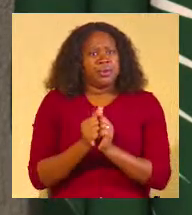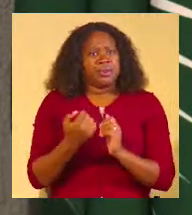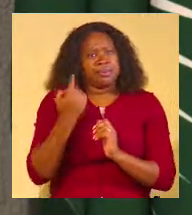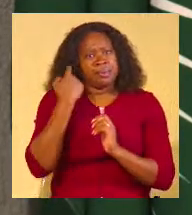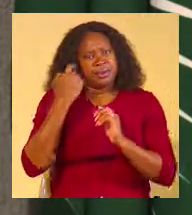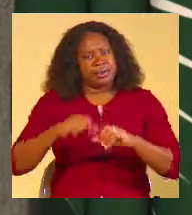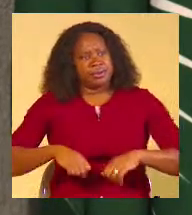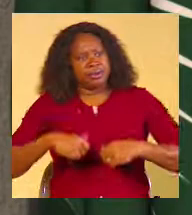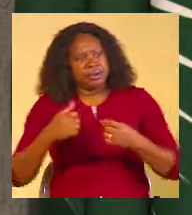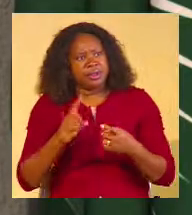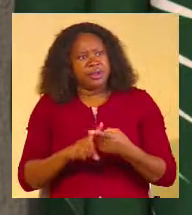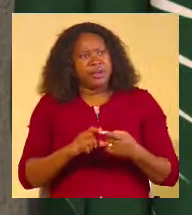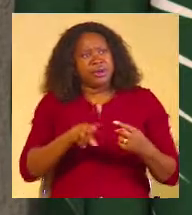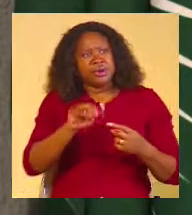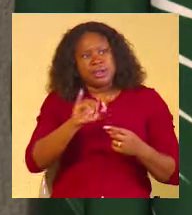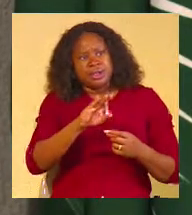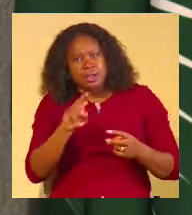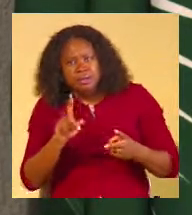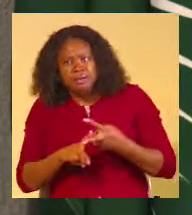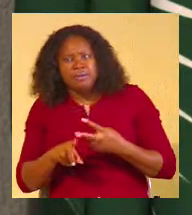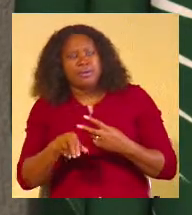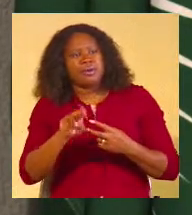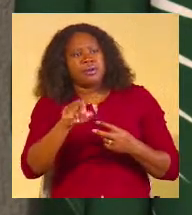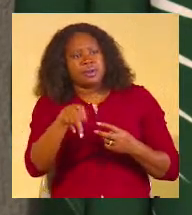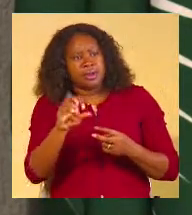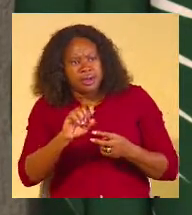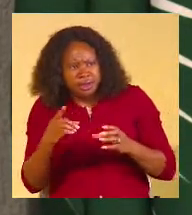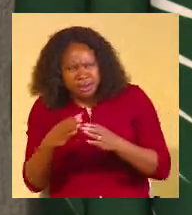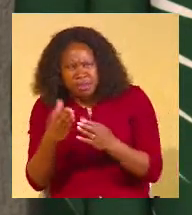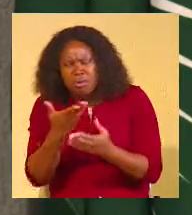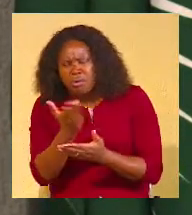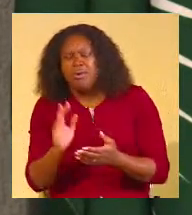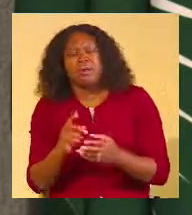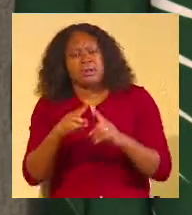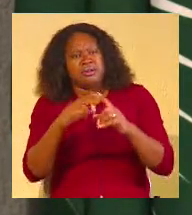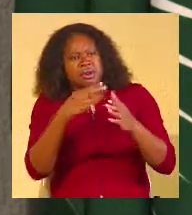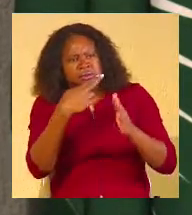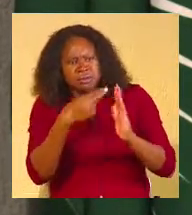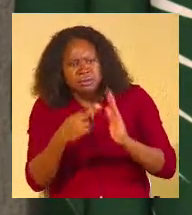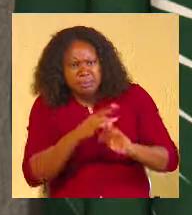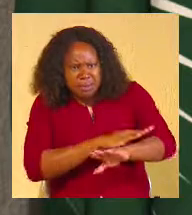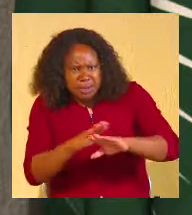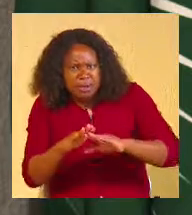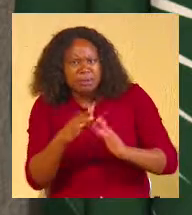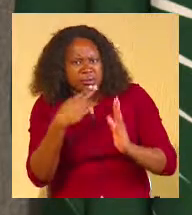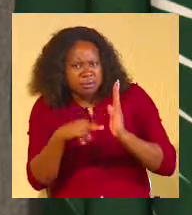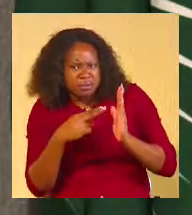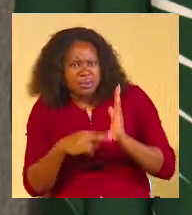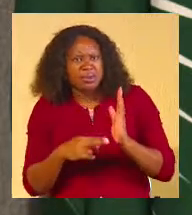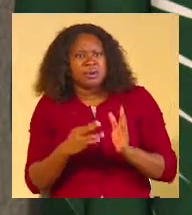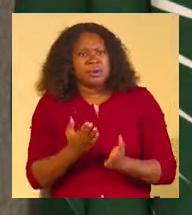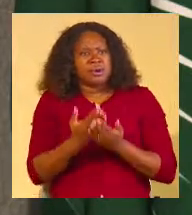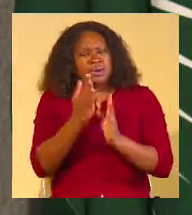I think WHO, UNICEF, and UNFPA is working with the Ministry of Health to look at some guidelines and protocols just to guide some of the